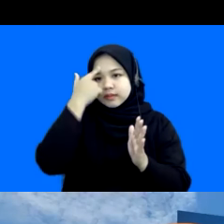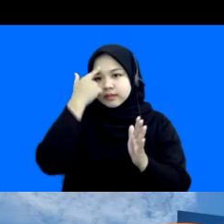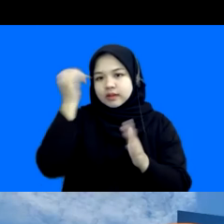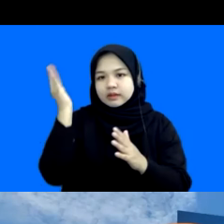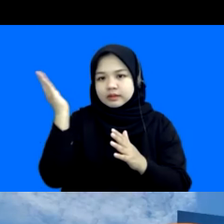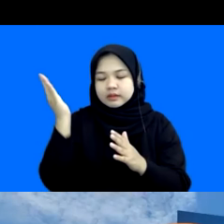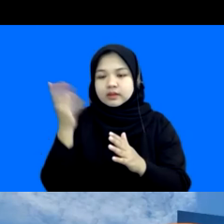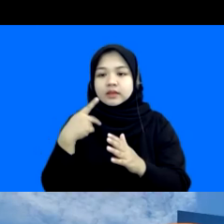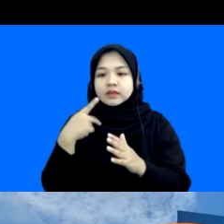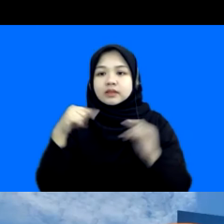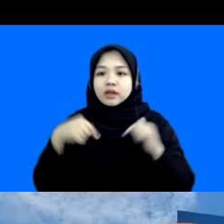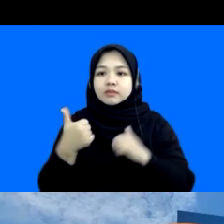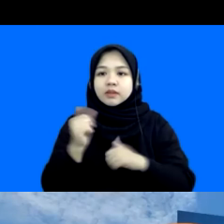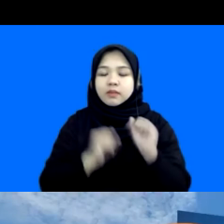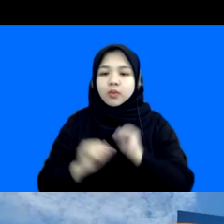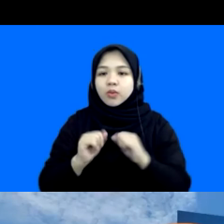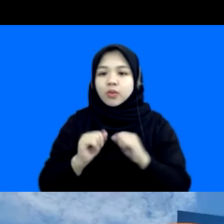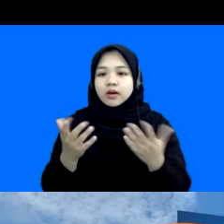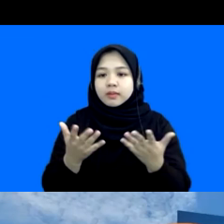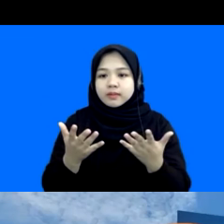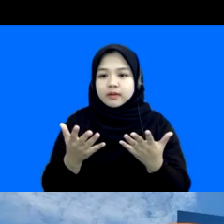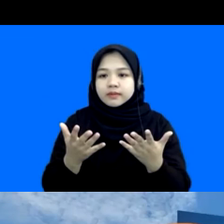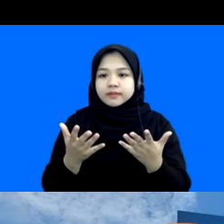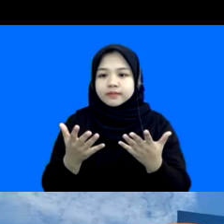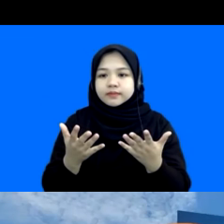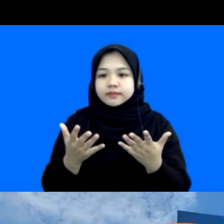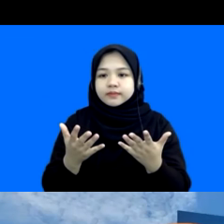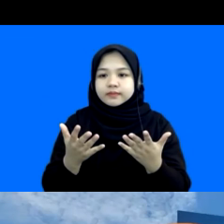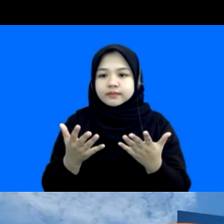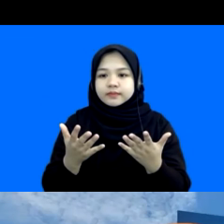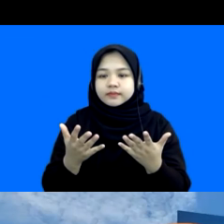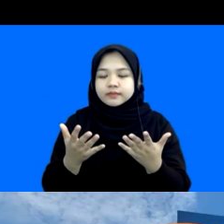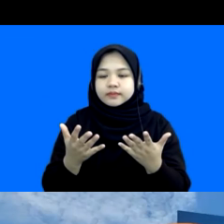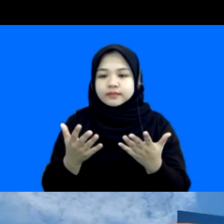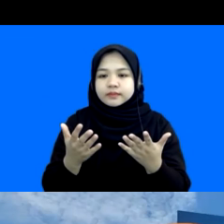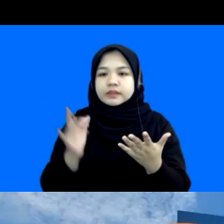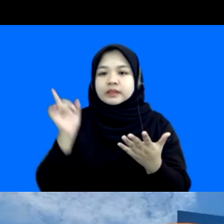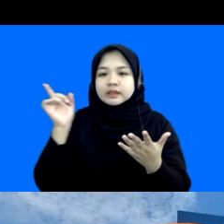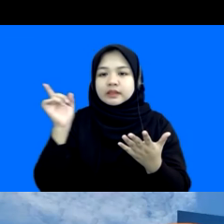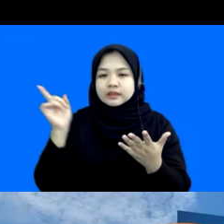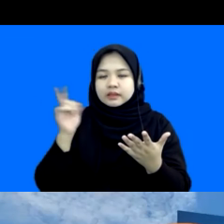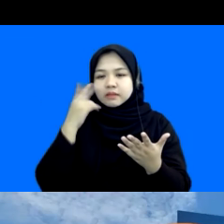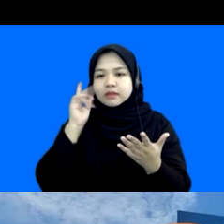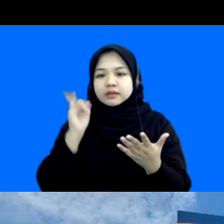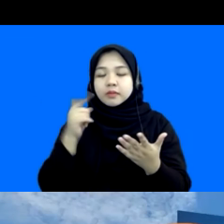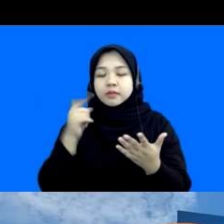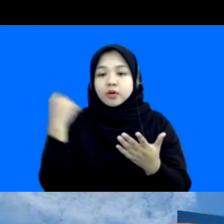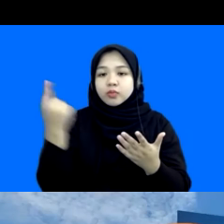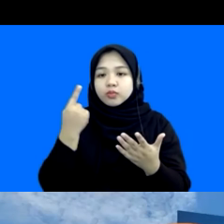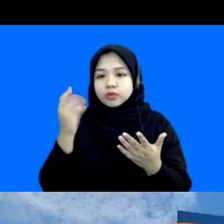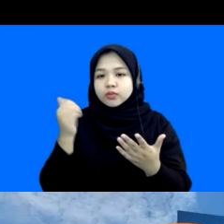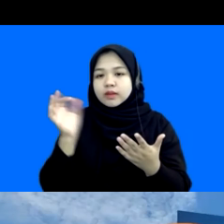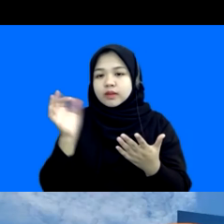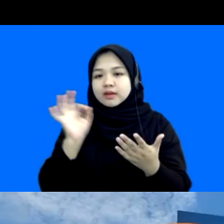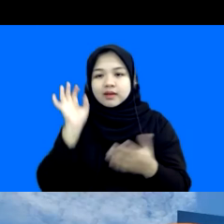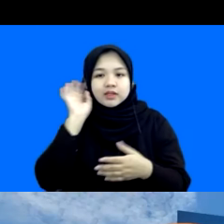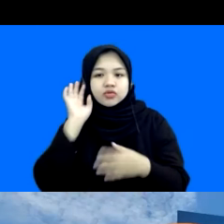The technologist came out to ensure the public that there are no safety issues, there are no privacy